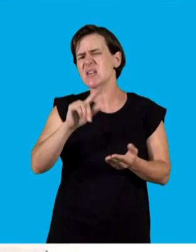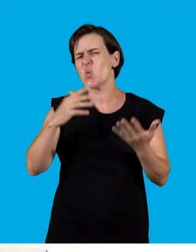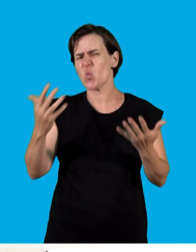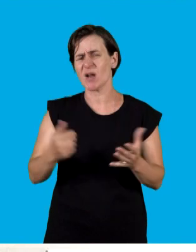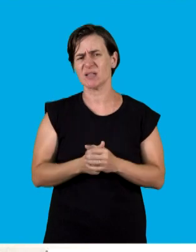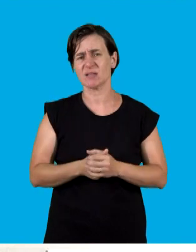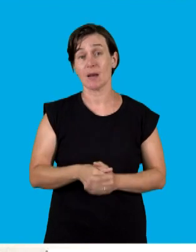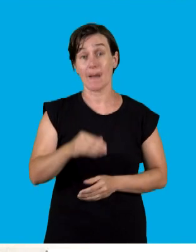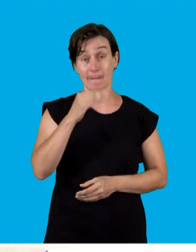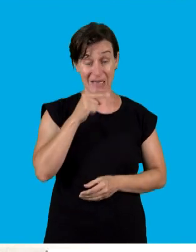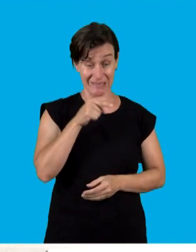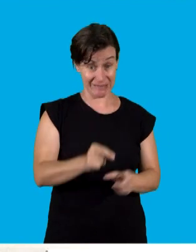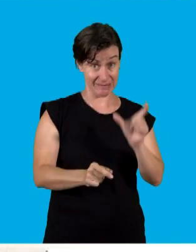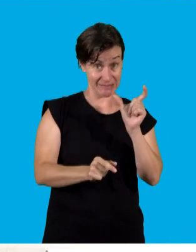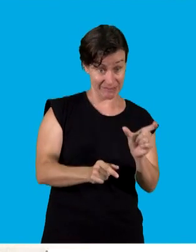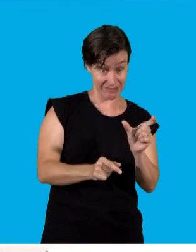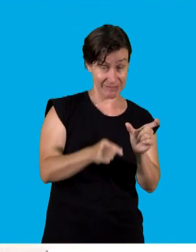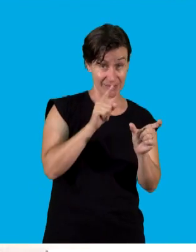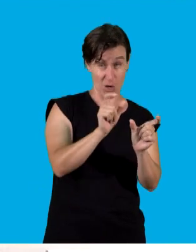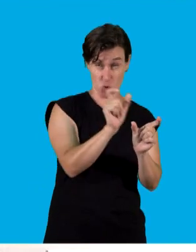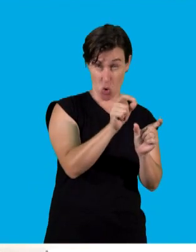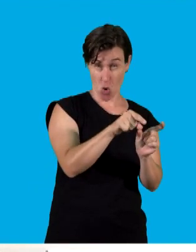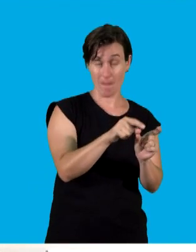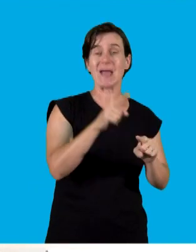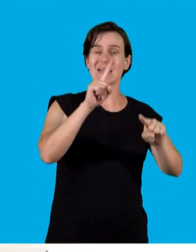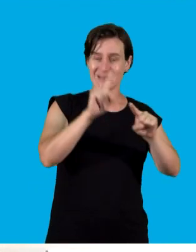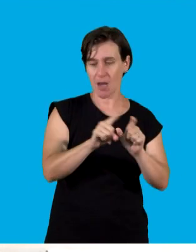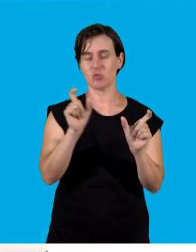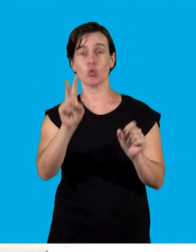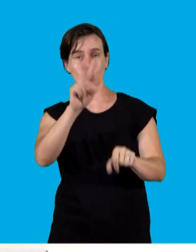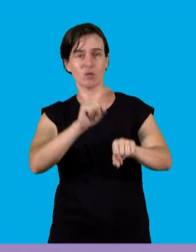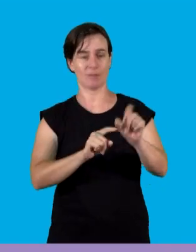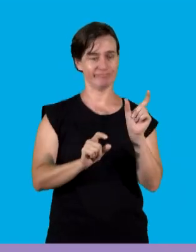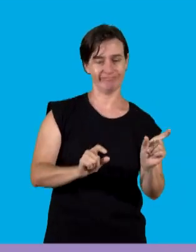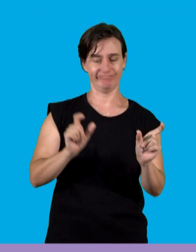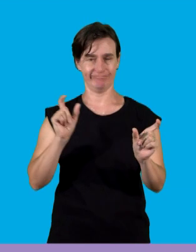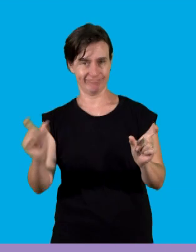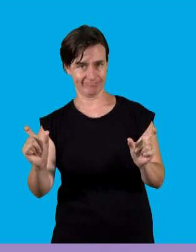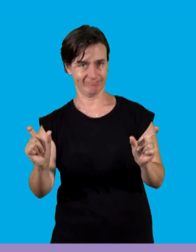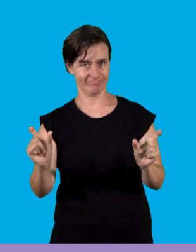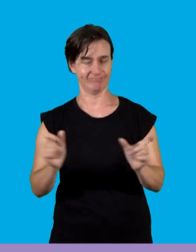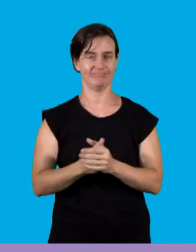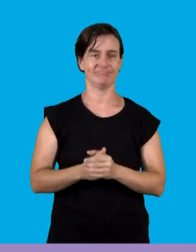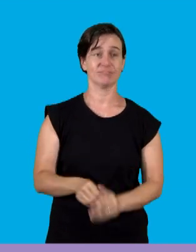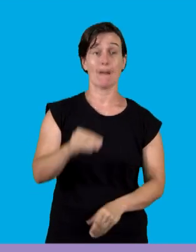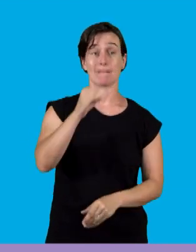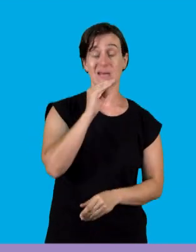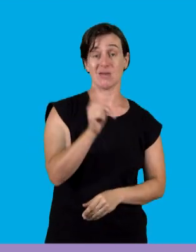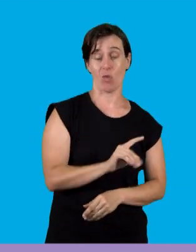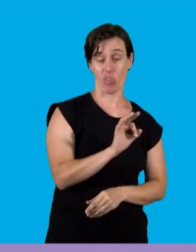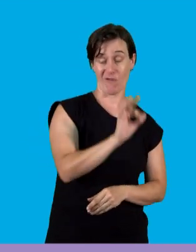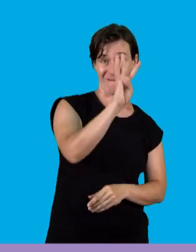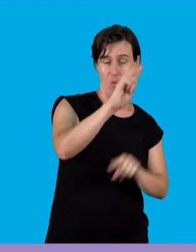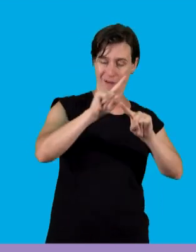of 2, means that that expression or that product will be multiplied by itself once. So that means that will be 3